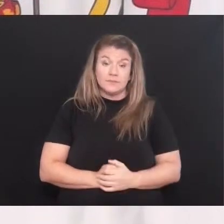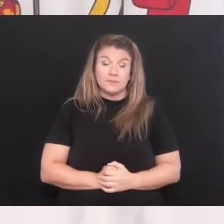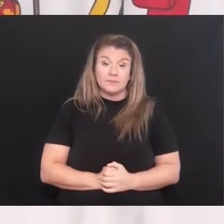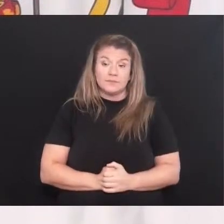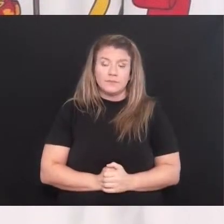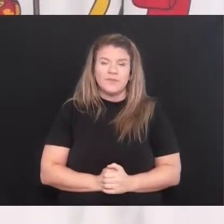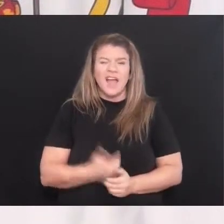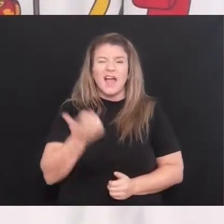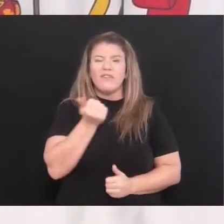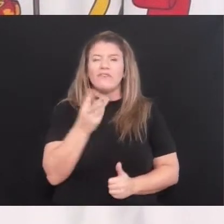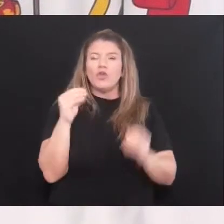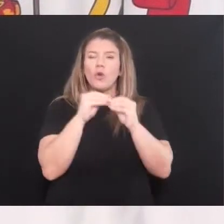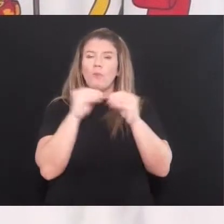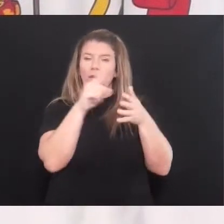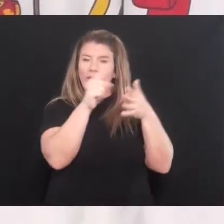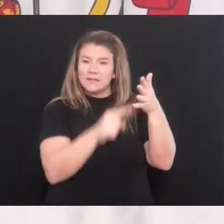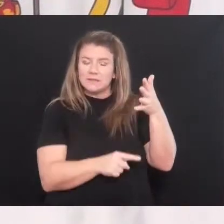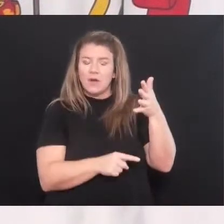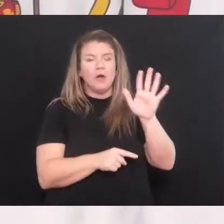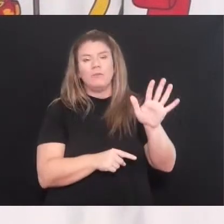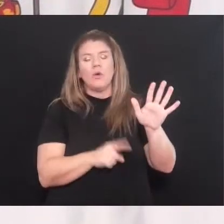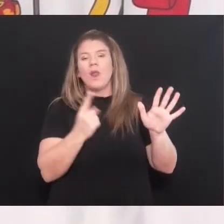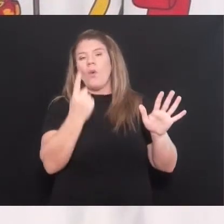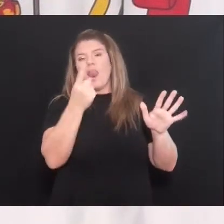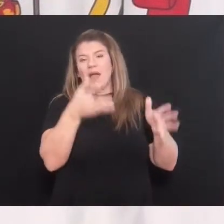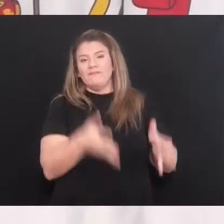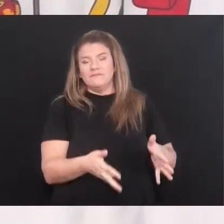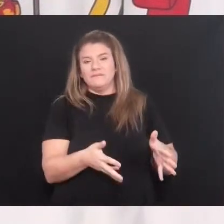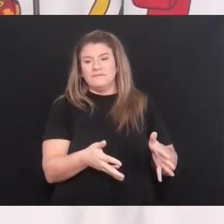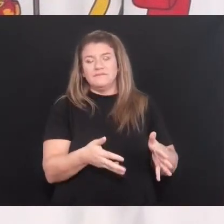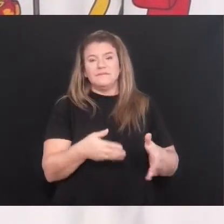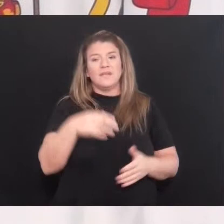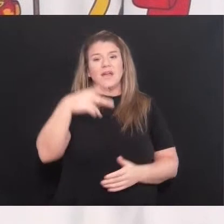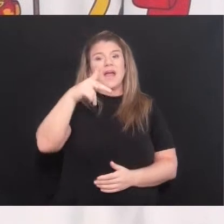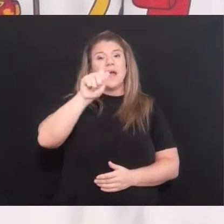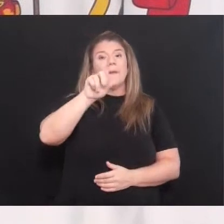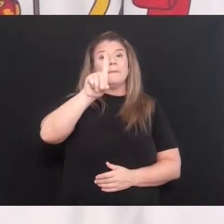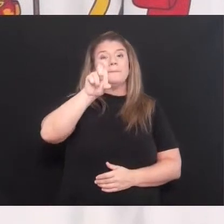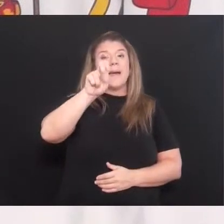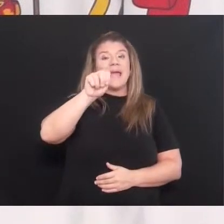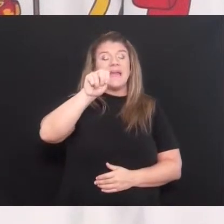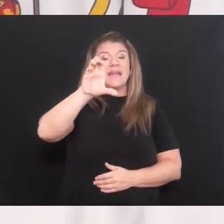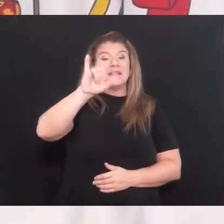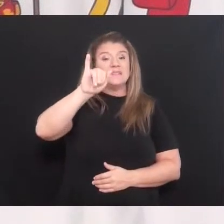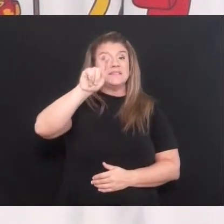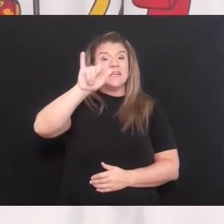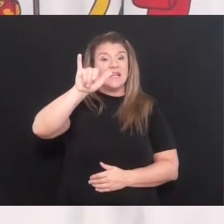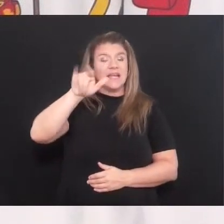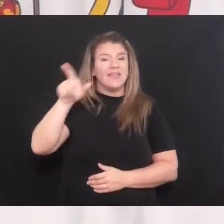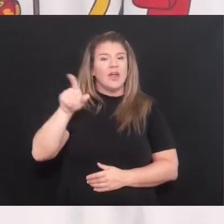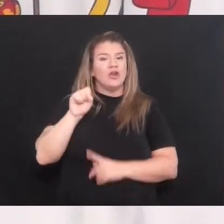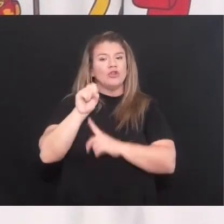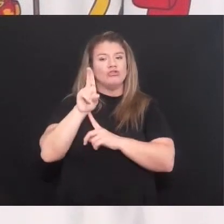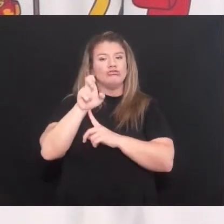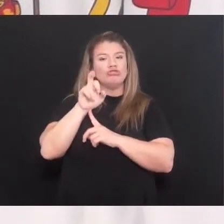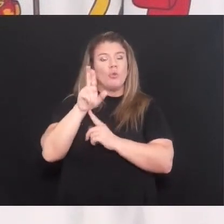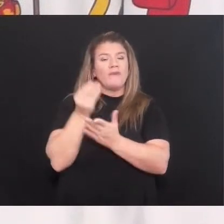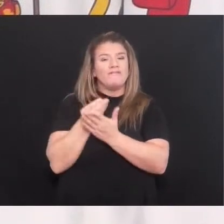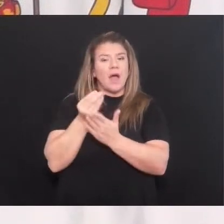I've got a couple other things, well, just one more thing, and that is Peyton City on the Superfund list. The